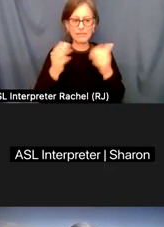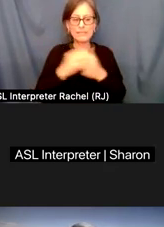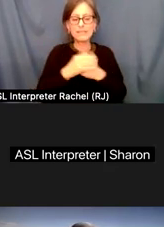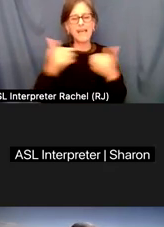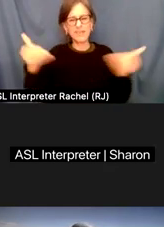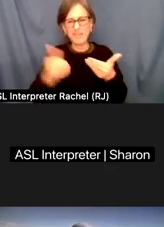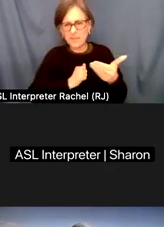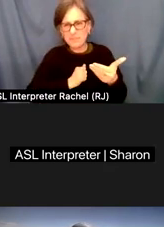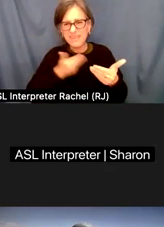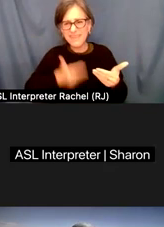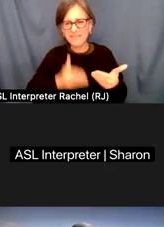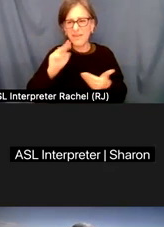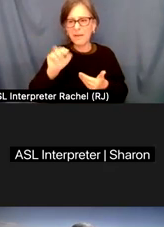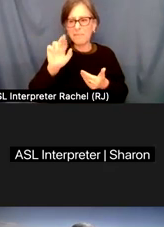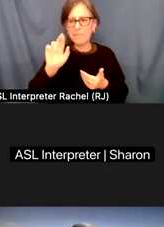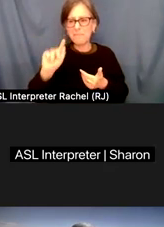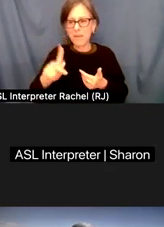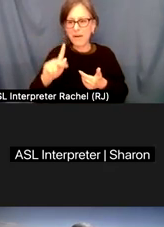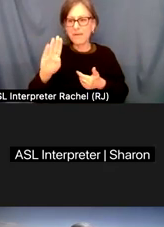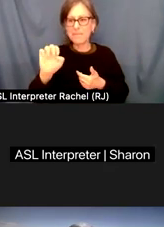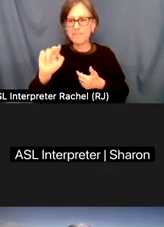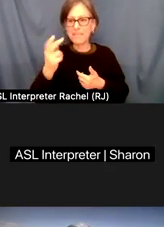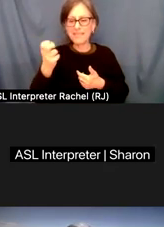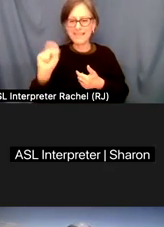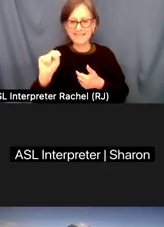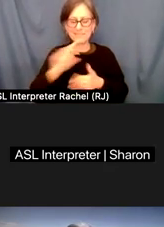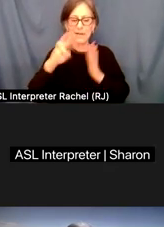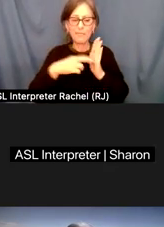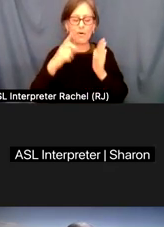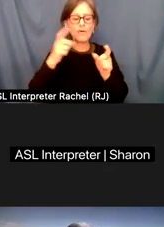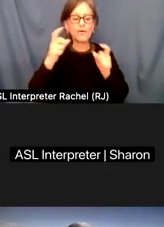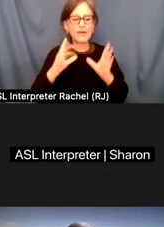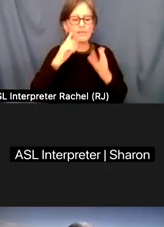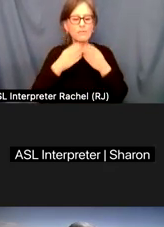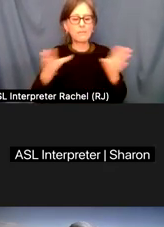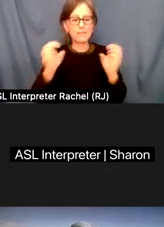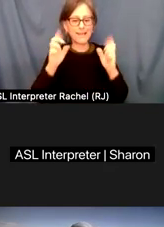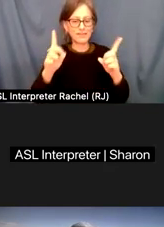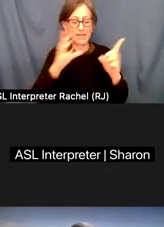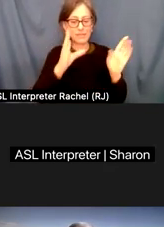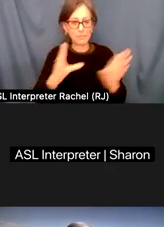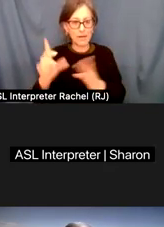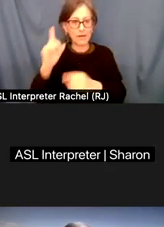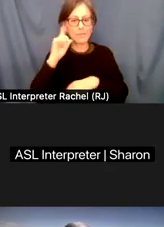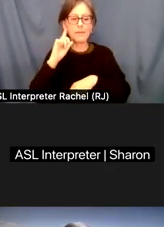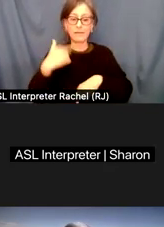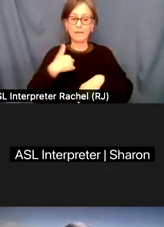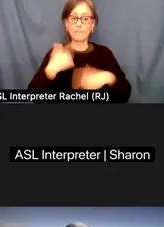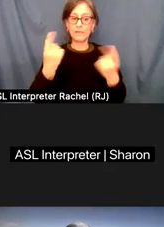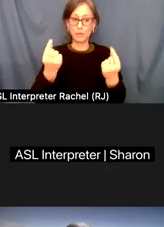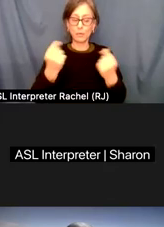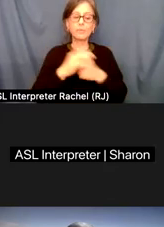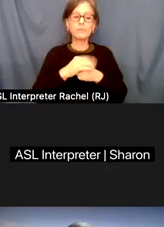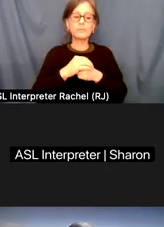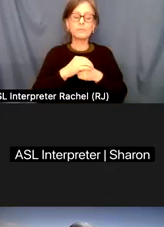introduce myself. My name is Mark Benthian, and in my role as Director for Public Education and Preparedness at SCEC, I also